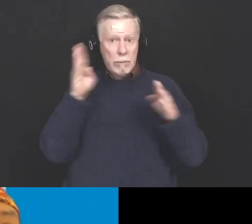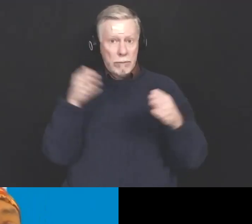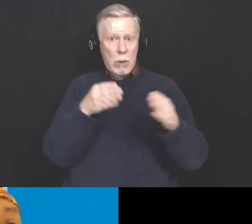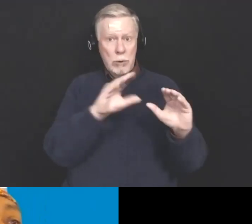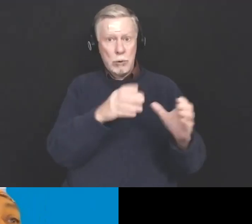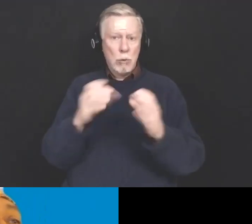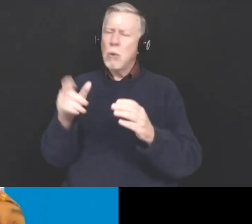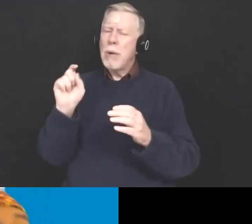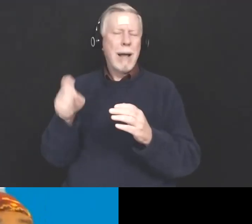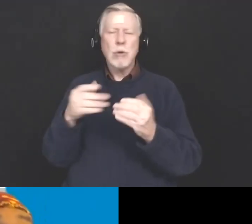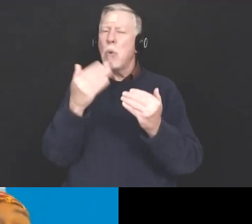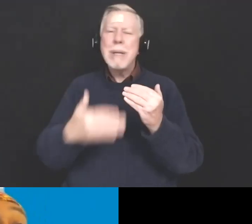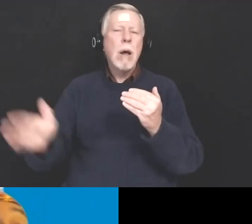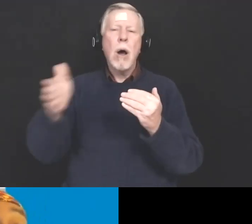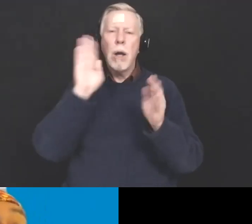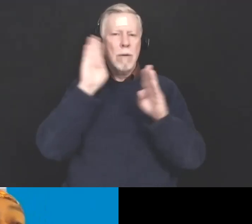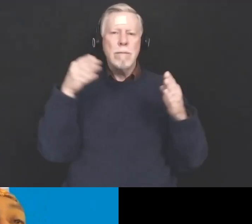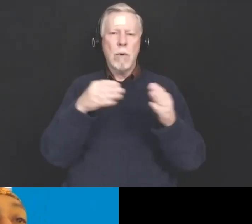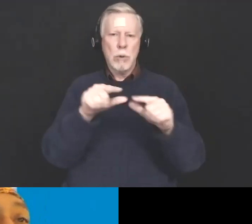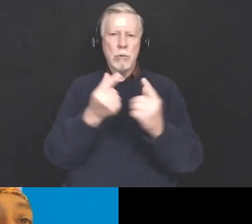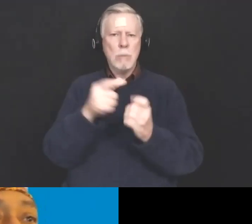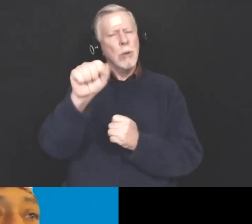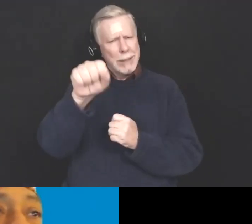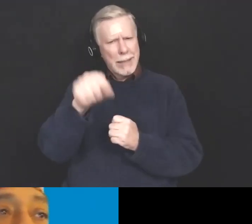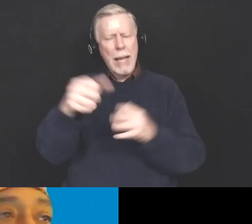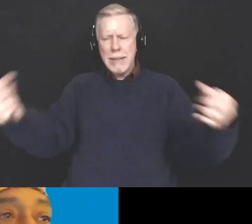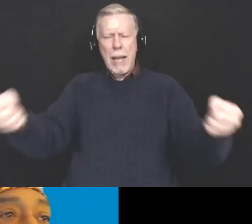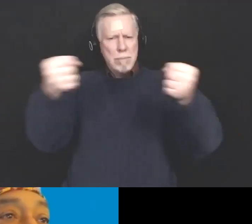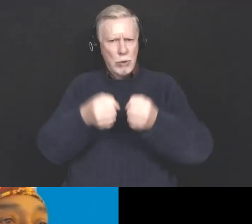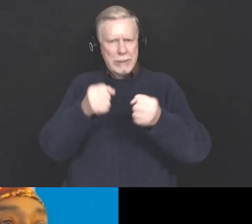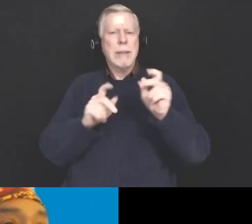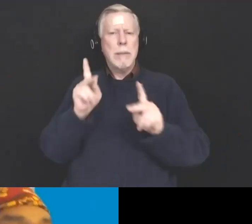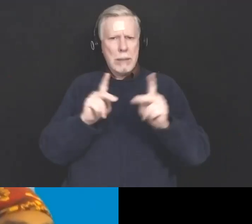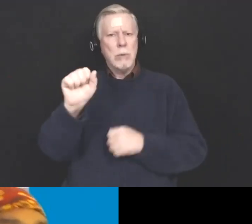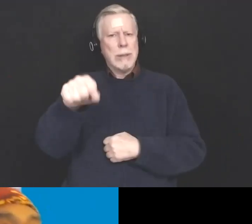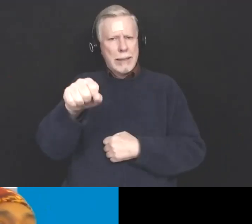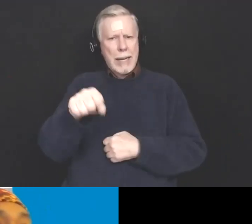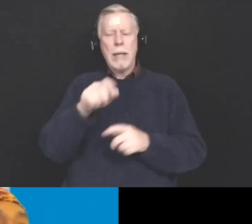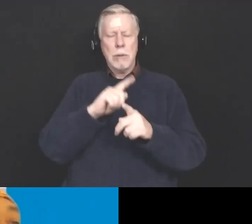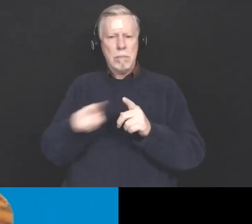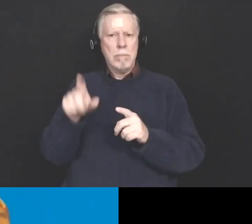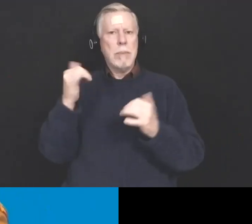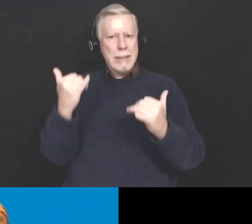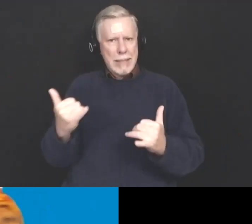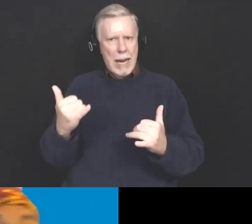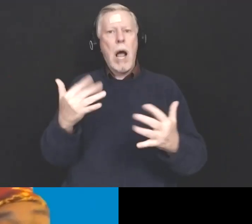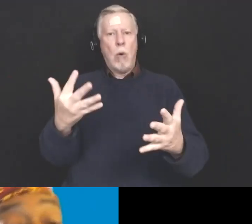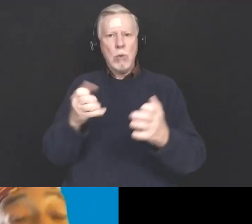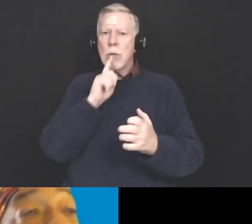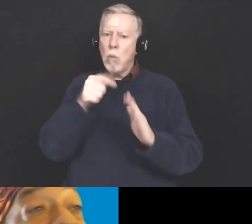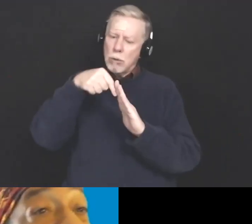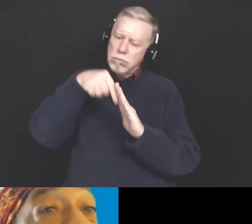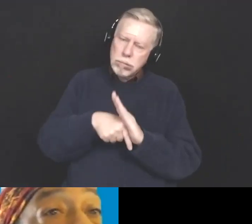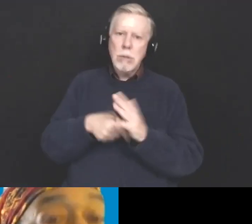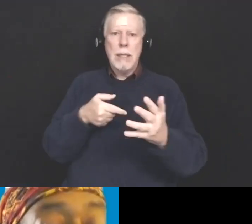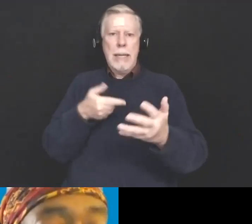focus groups. The focus groups have brought the folks in, but now in moving to that real level of engagement, we've got to do